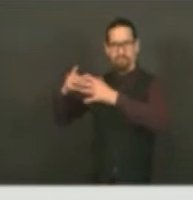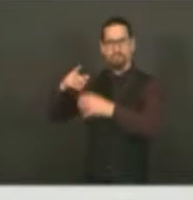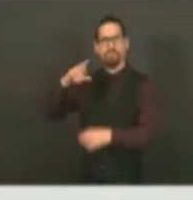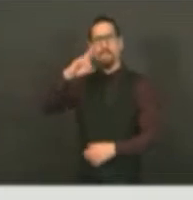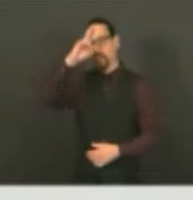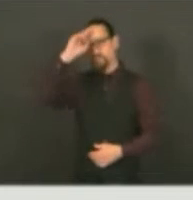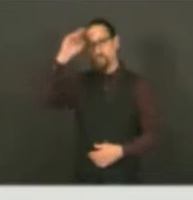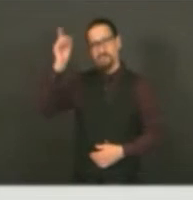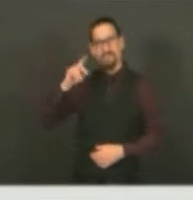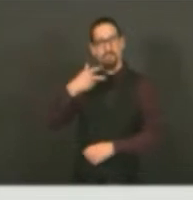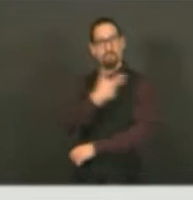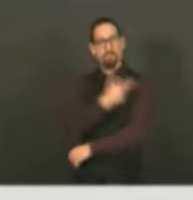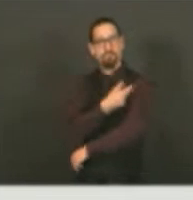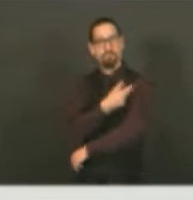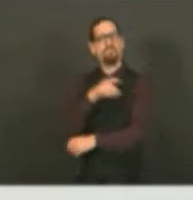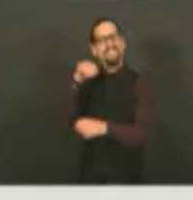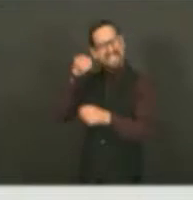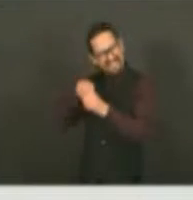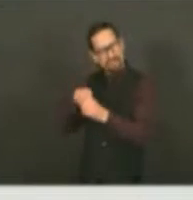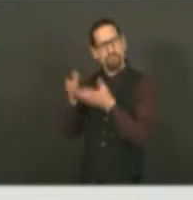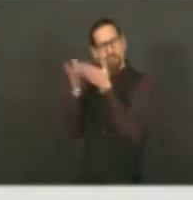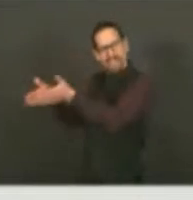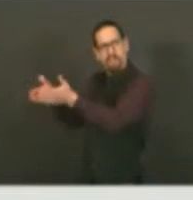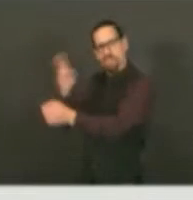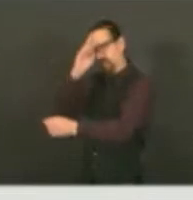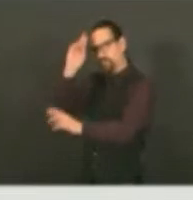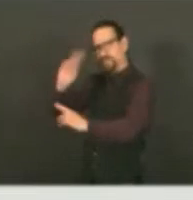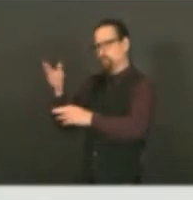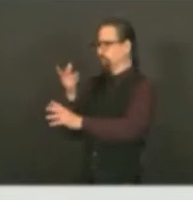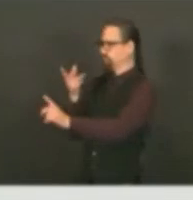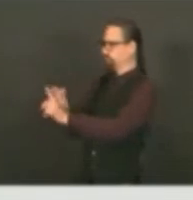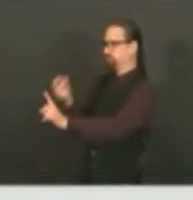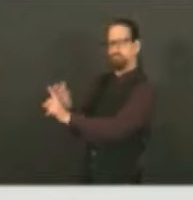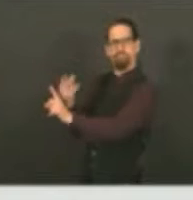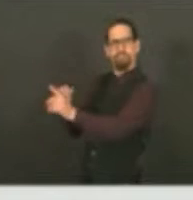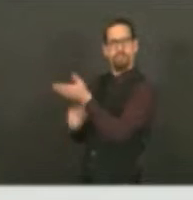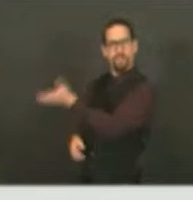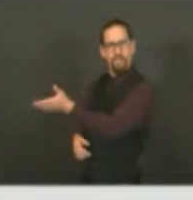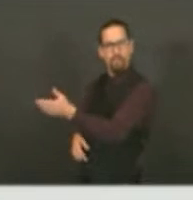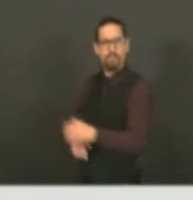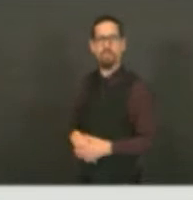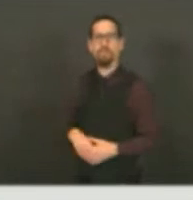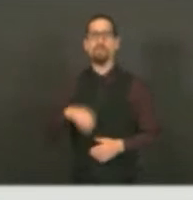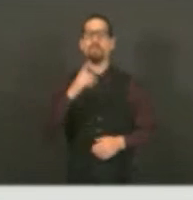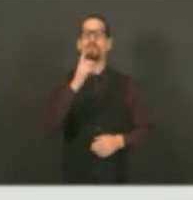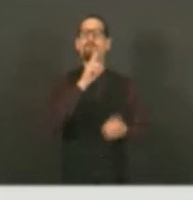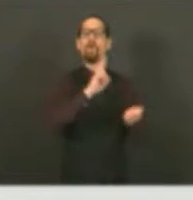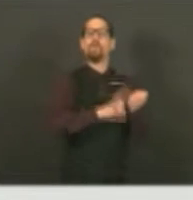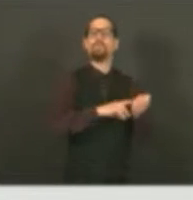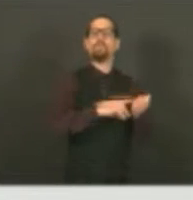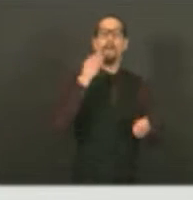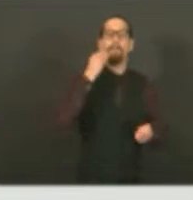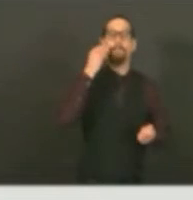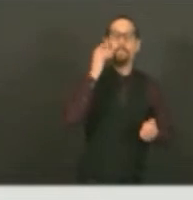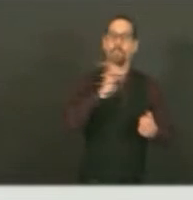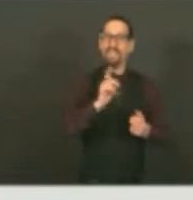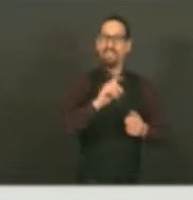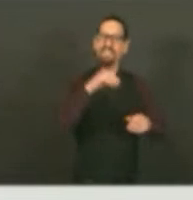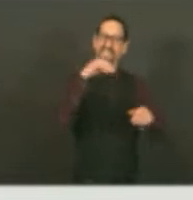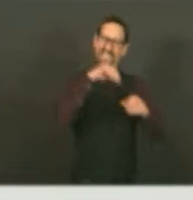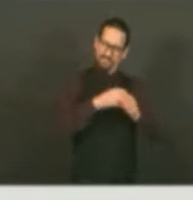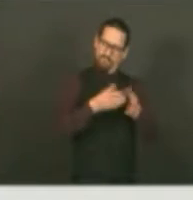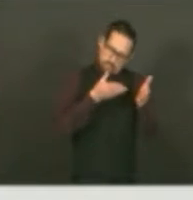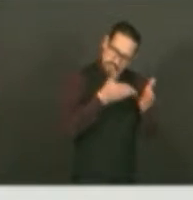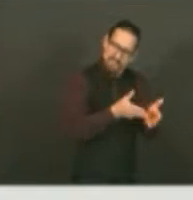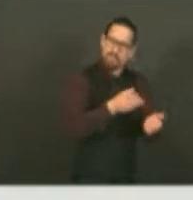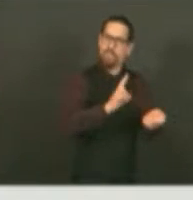hospital systems here in Rhode Island. Long-term care facility residents and staff will be vaccinated at their facilities through a partnership we